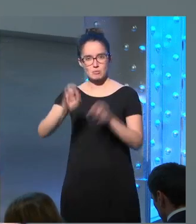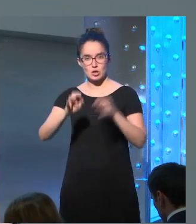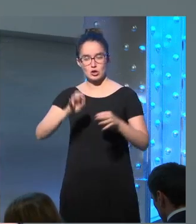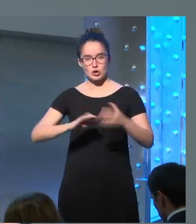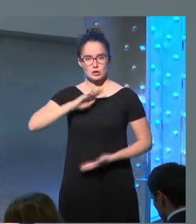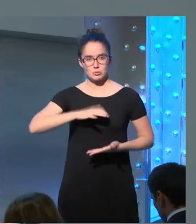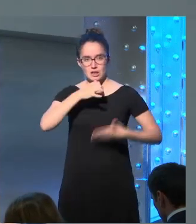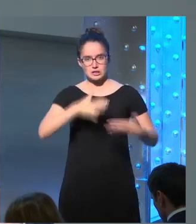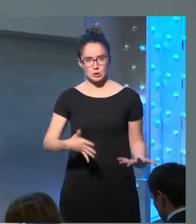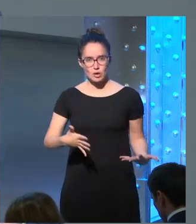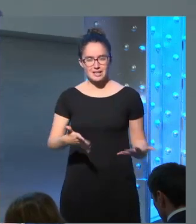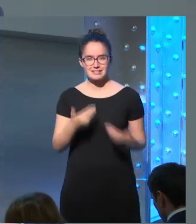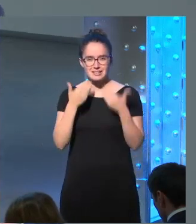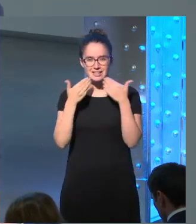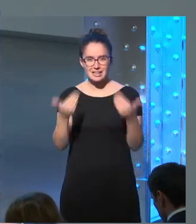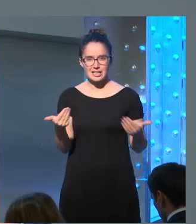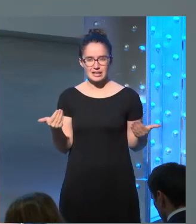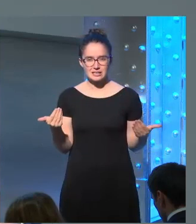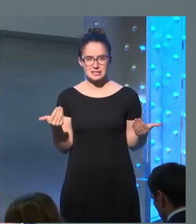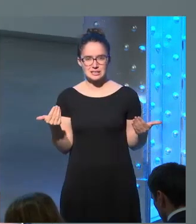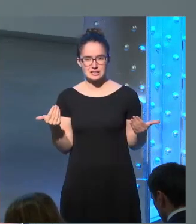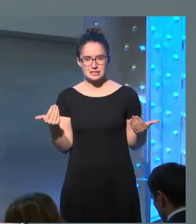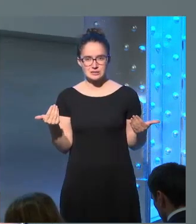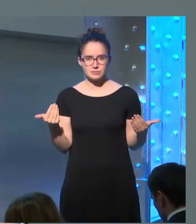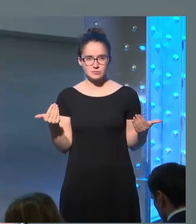to 40% in the present skills,